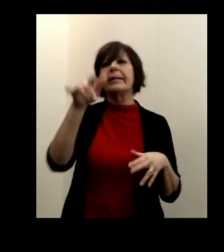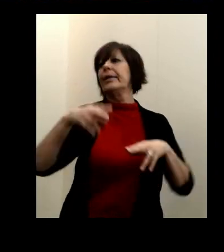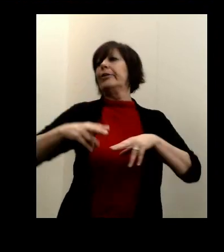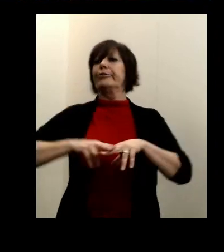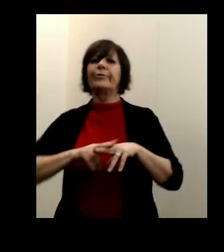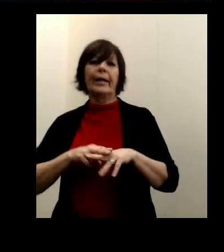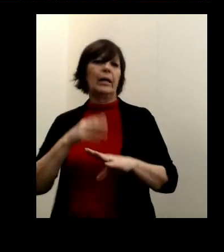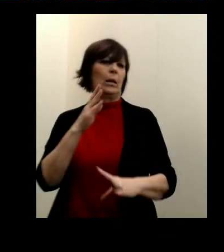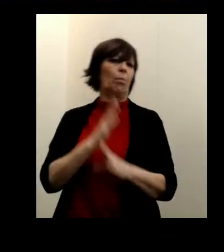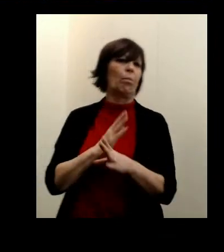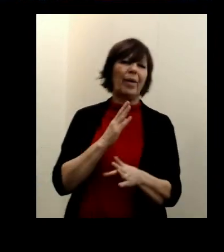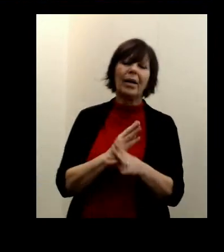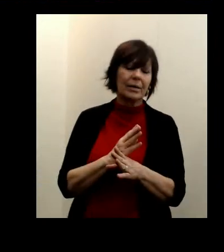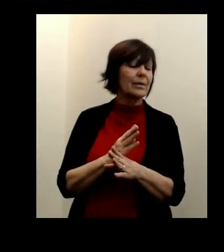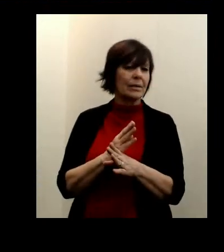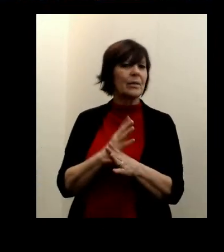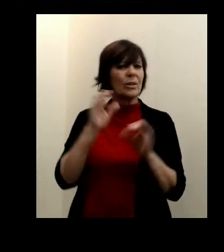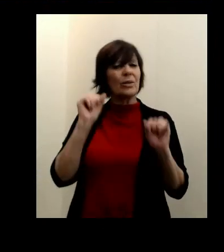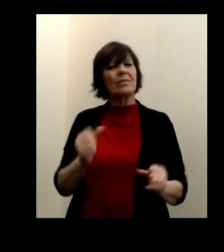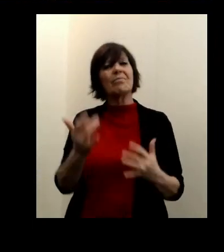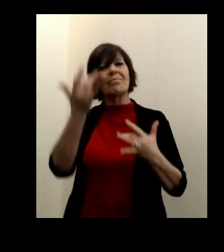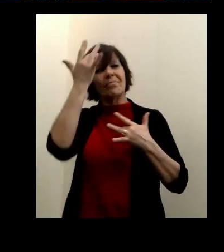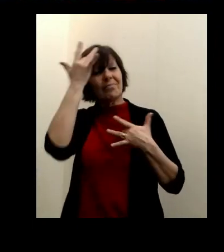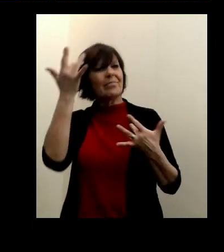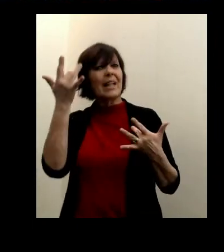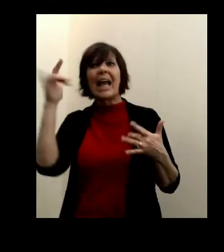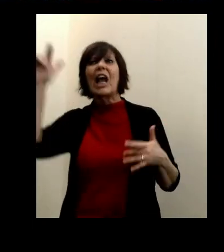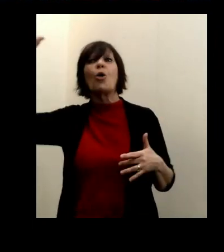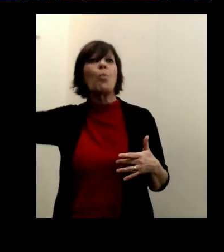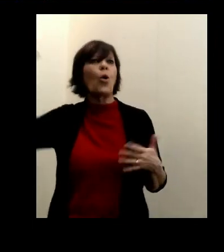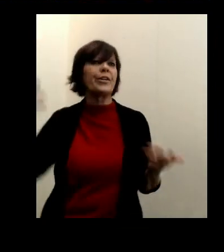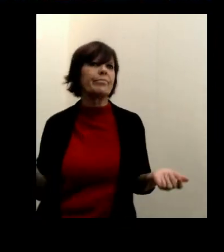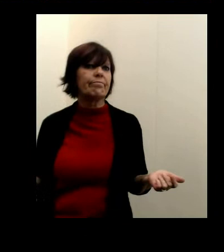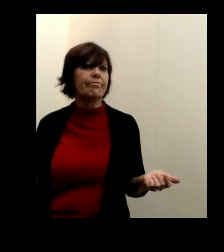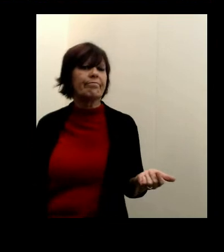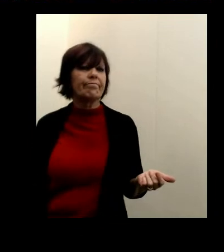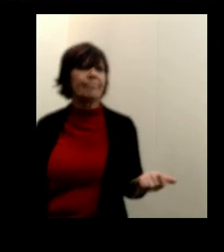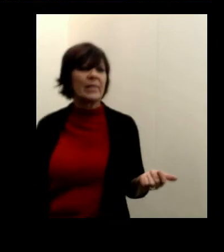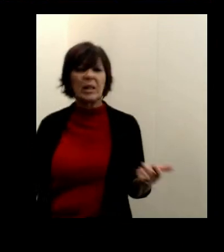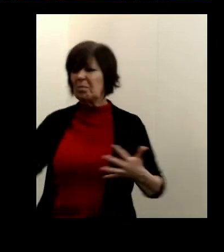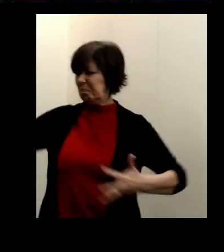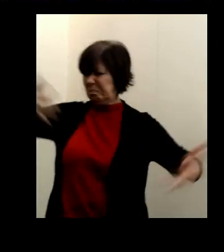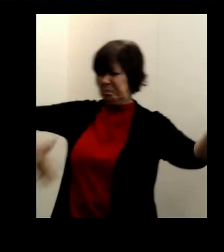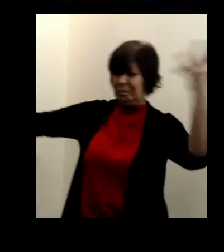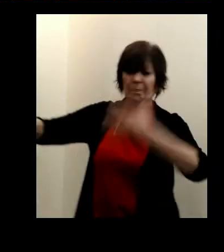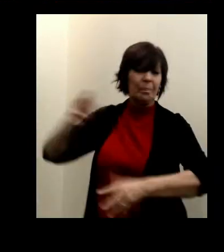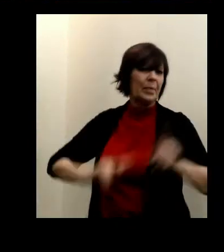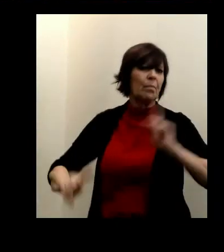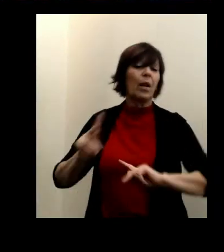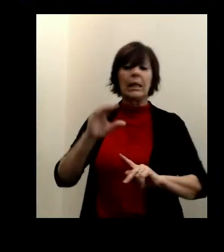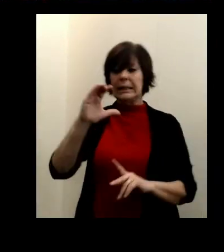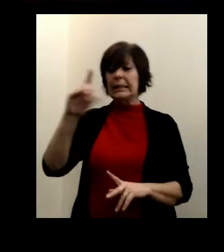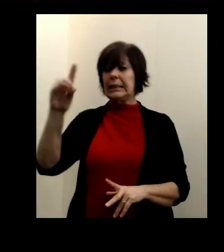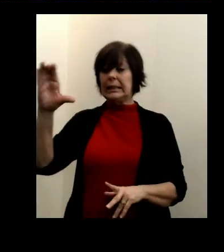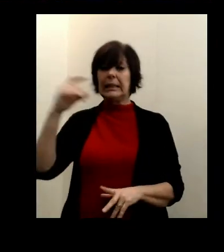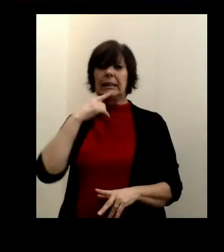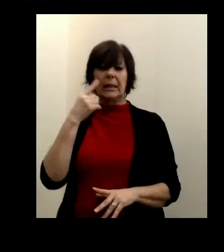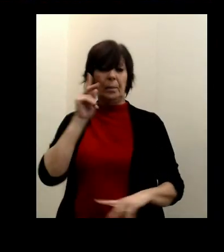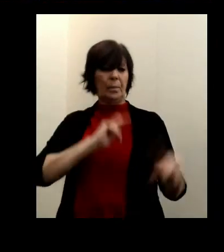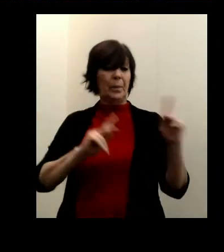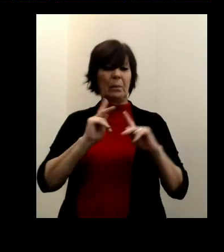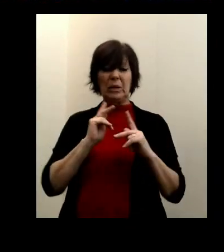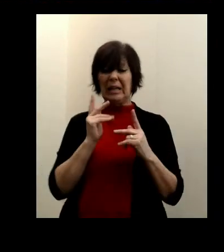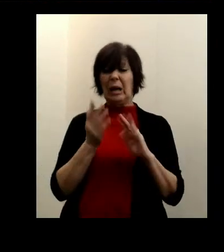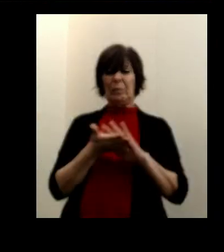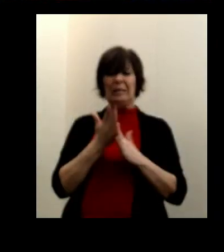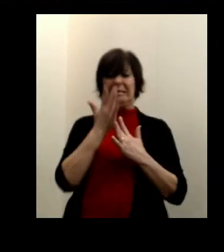you're at risk of getting infected. It's the airports. The CDC has reported that people are getting